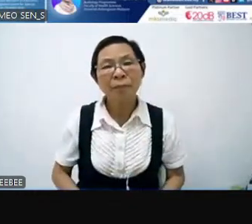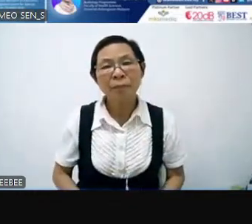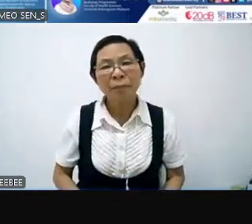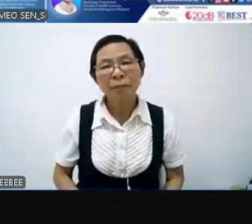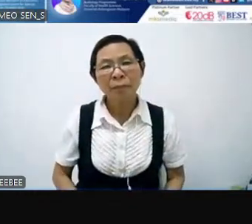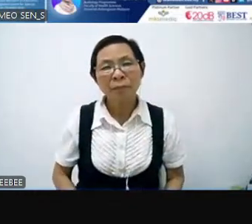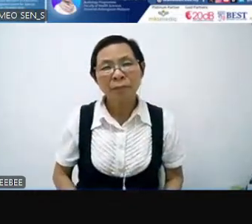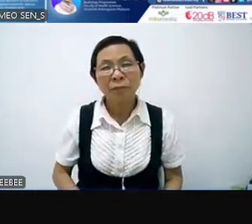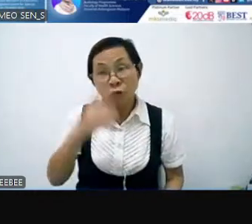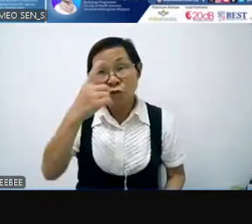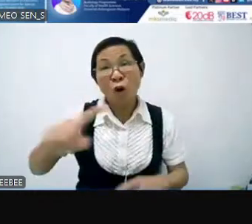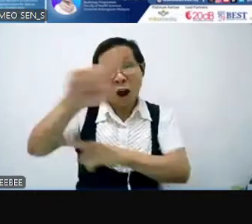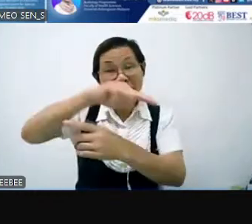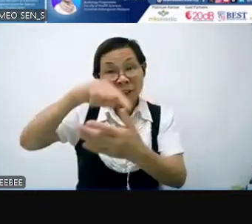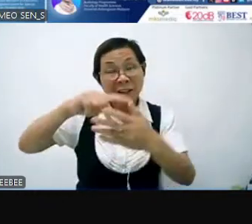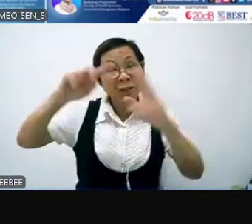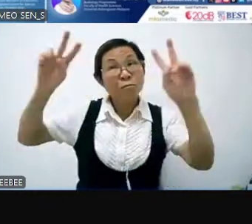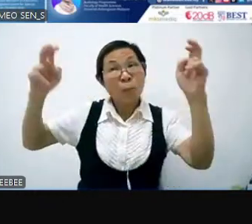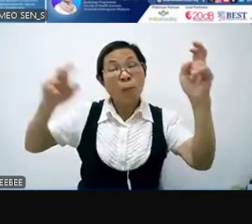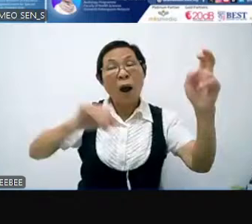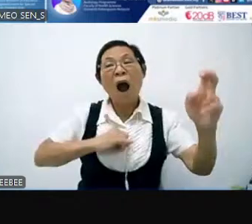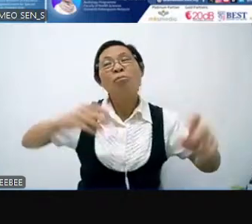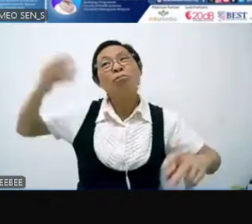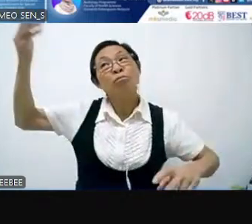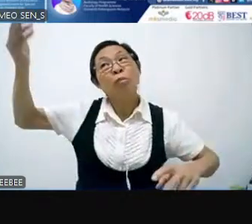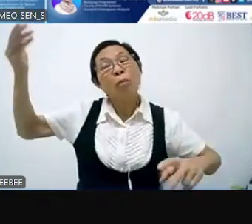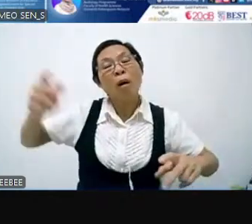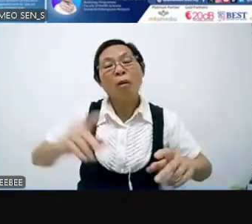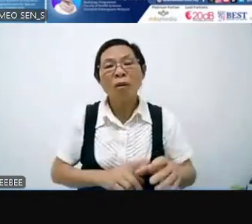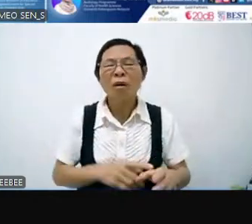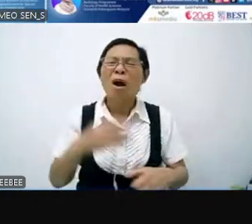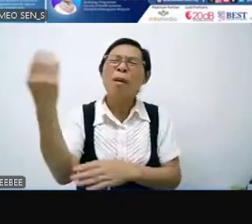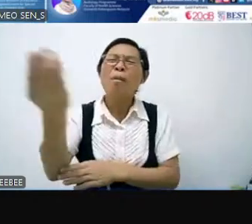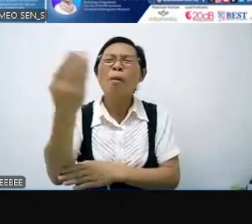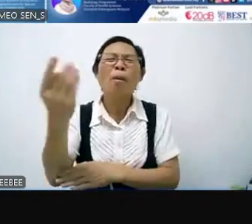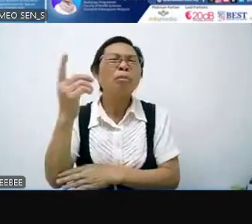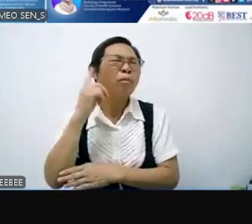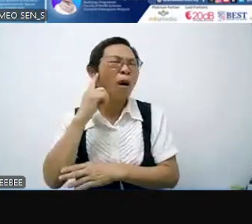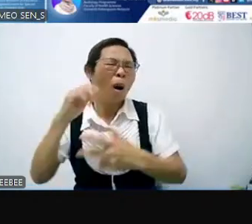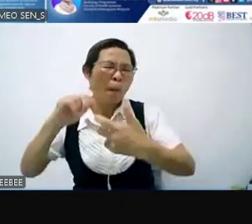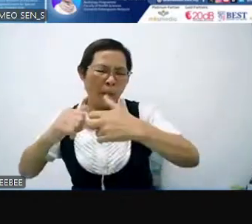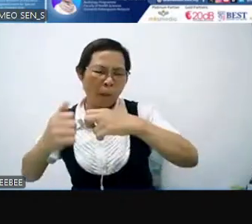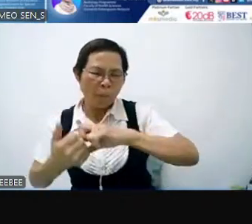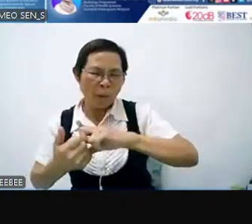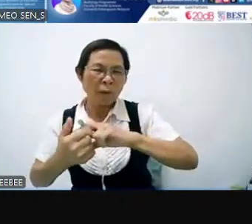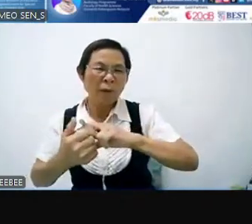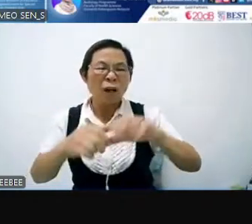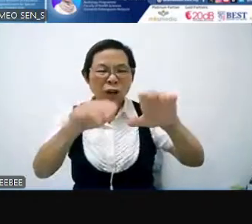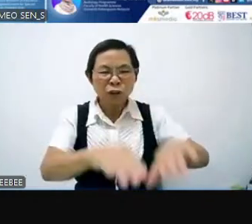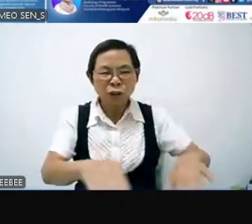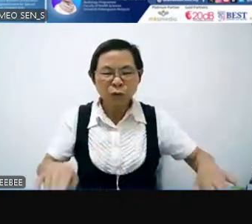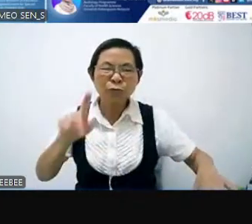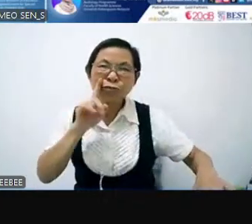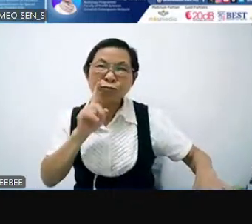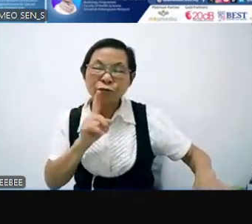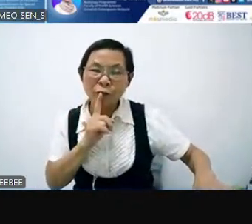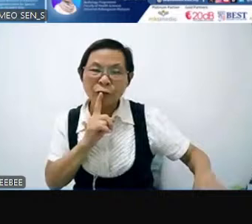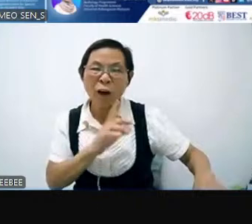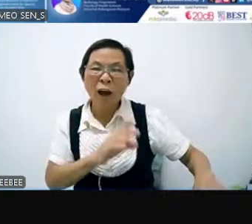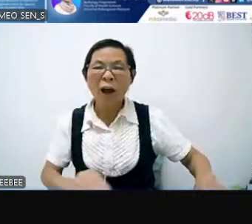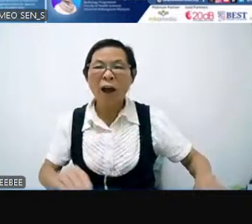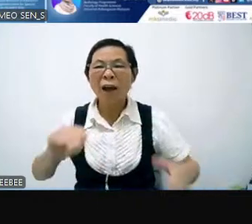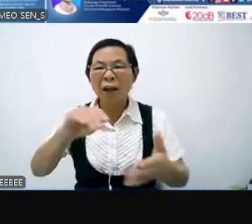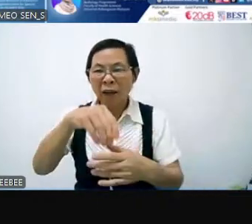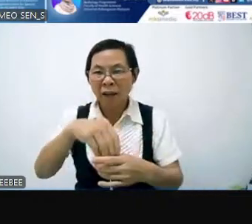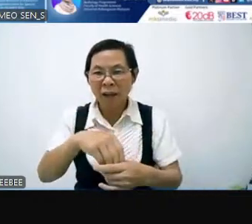So for today's topic, I'm going to talk about the common hearing challenges in children with deafness or hard hearing at school,